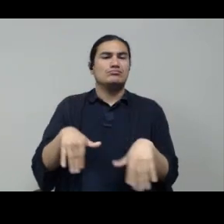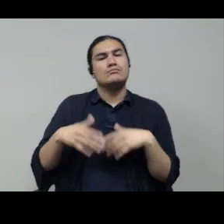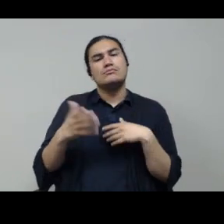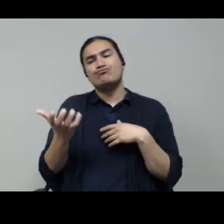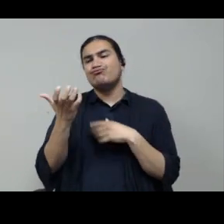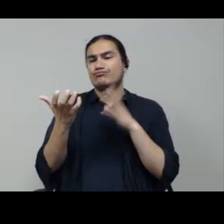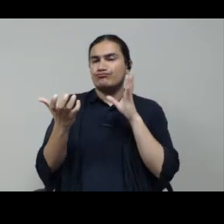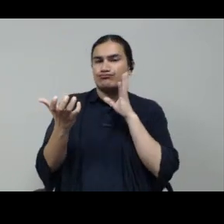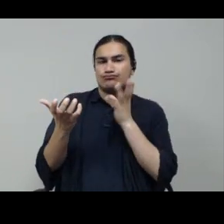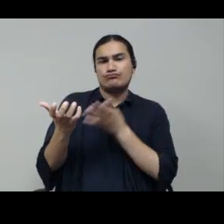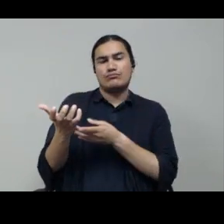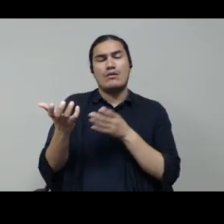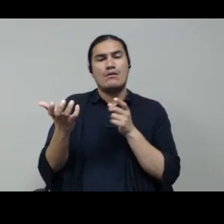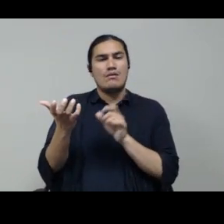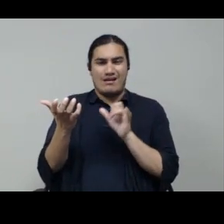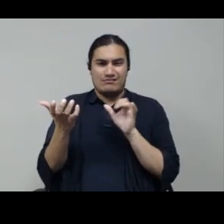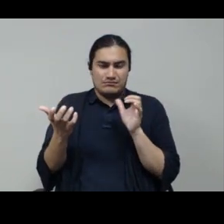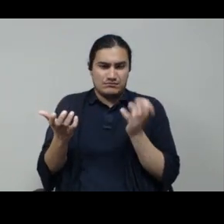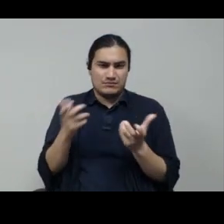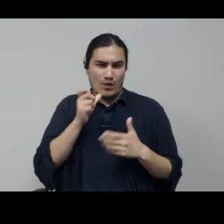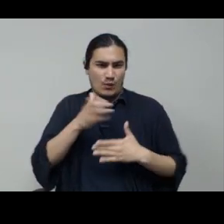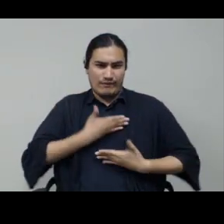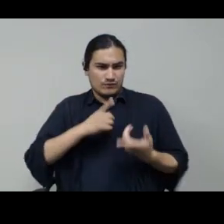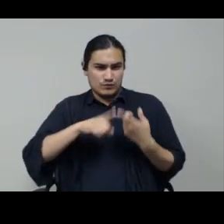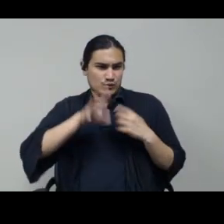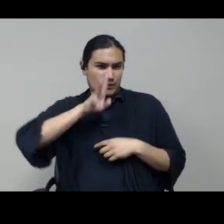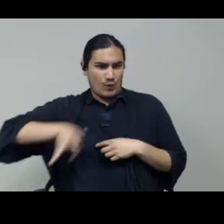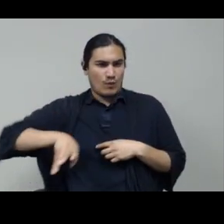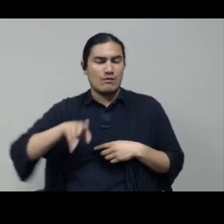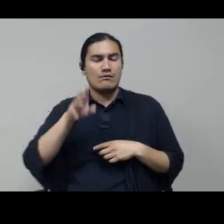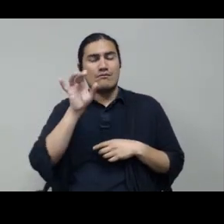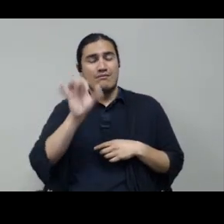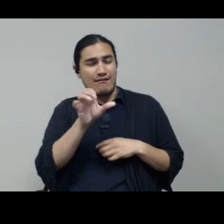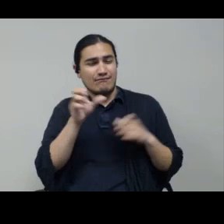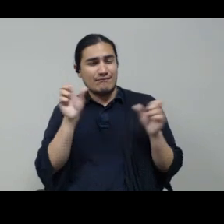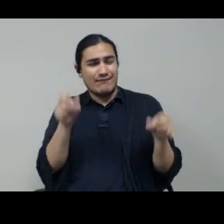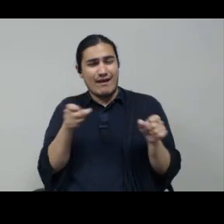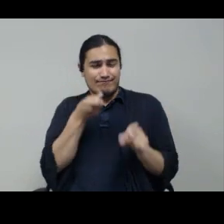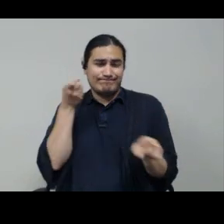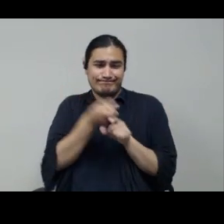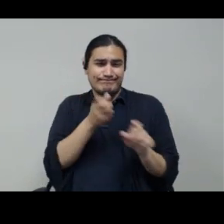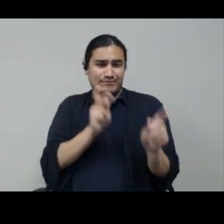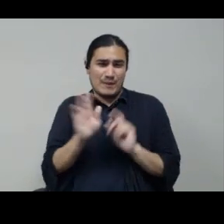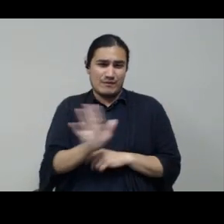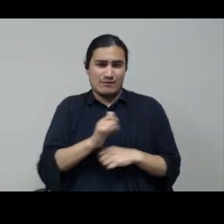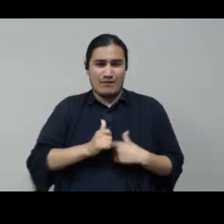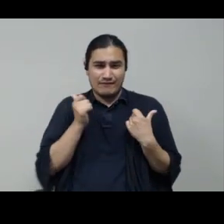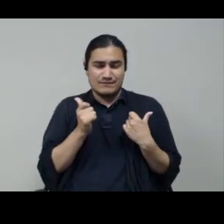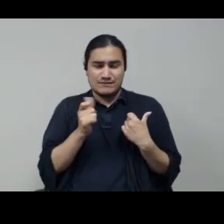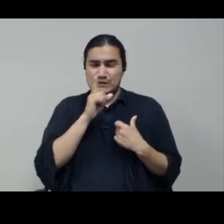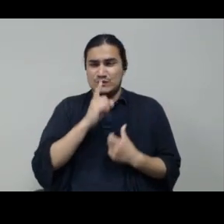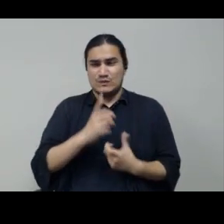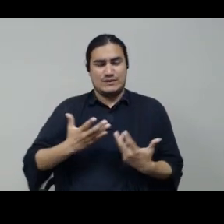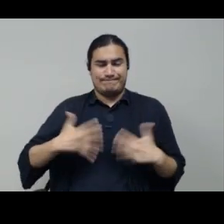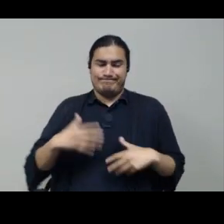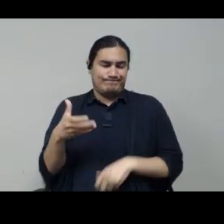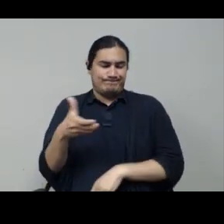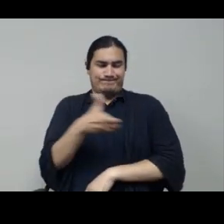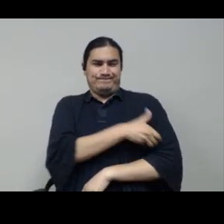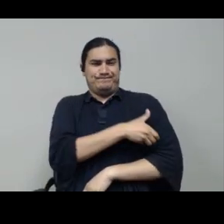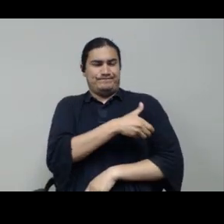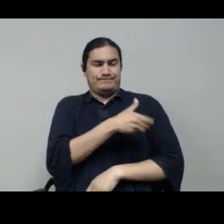other distractions down, and what that could do to really imperil people's lives was incredibly moving. And I just